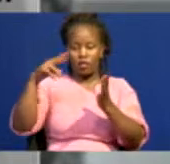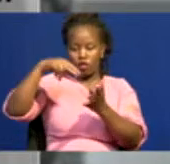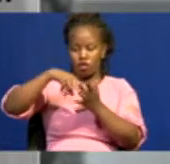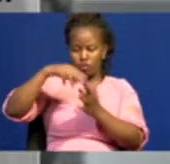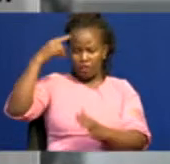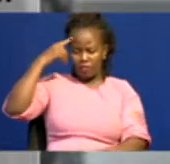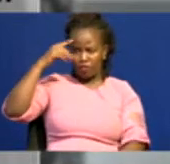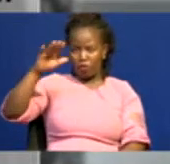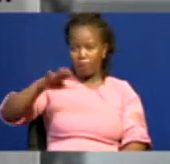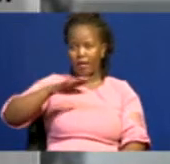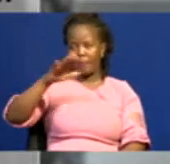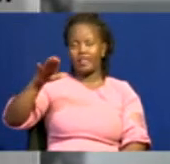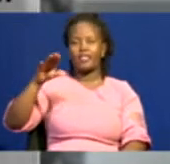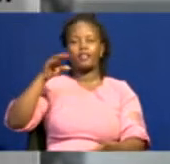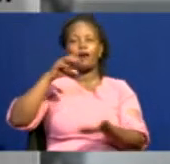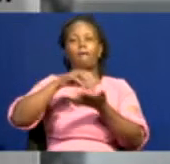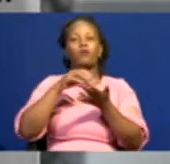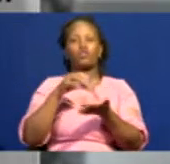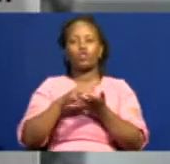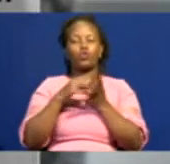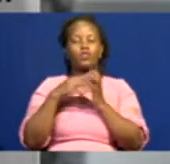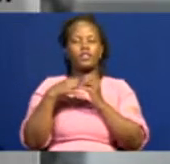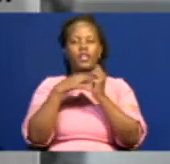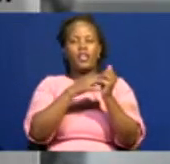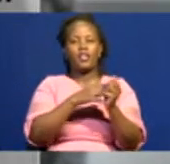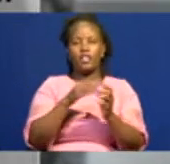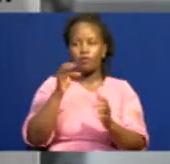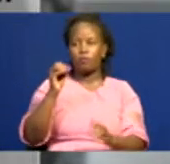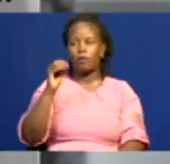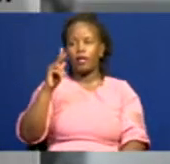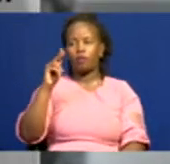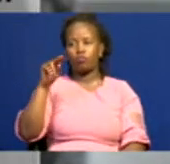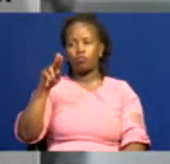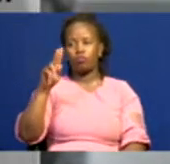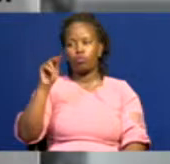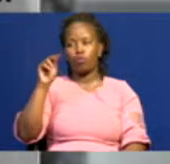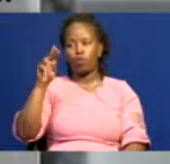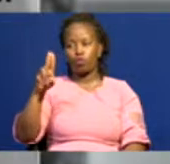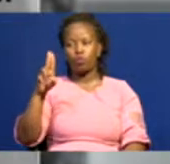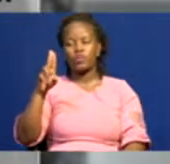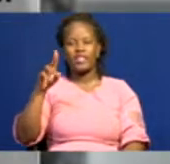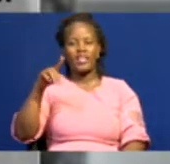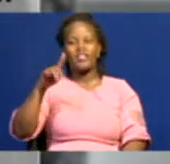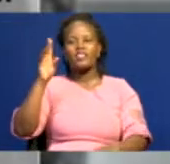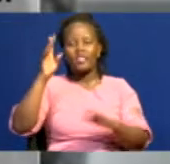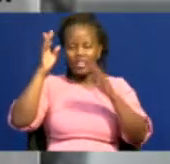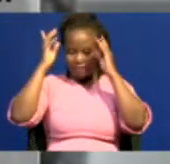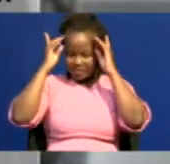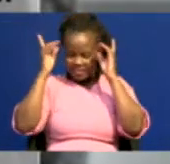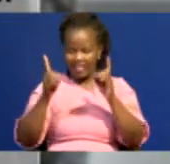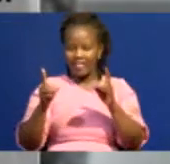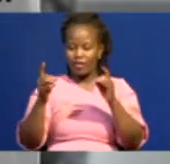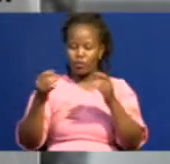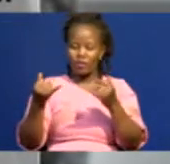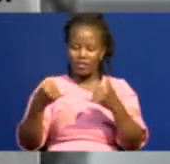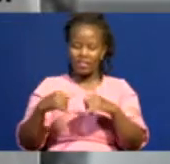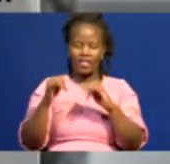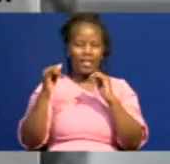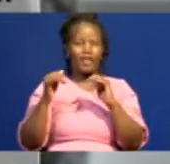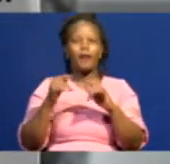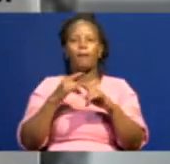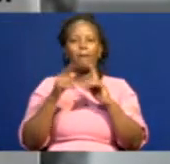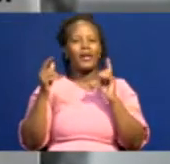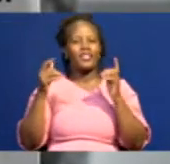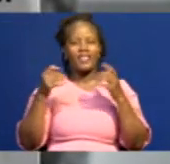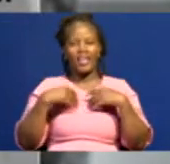seat then held by Alphonse Okuku, the brother to Tom Mboya. He decided to take up the challenge. However, he faced an